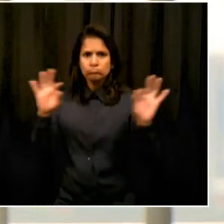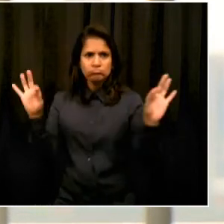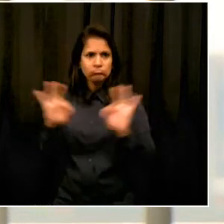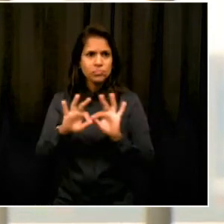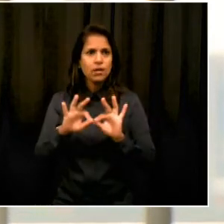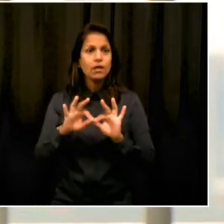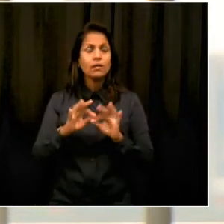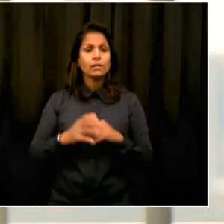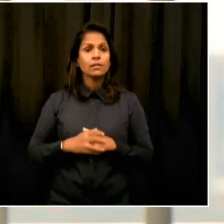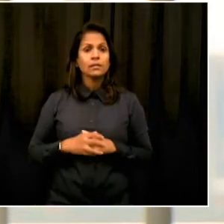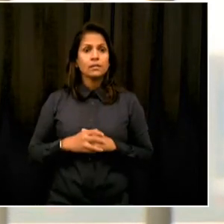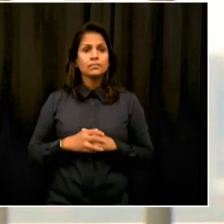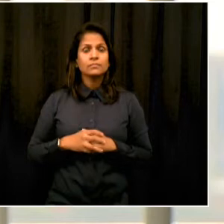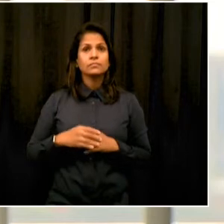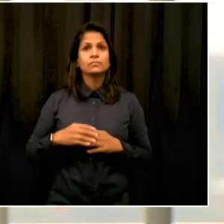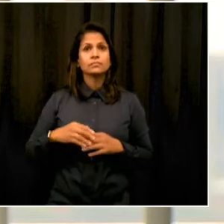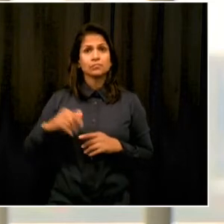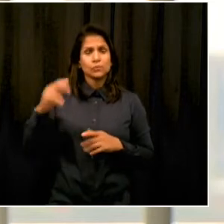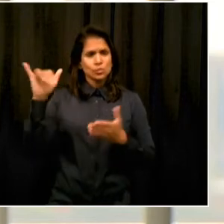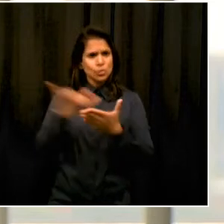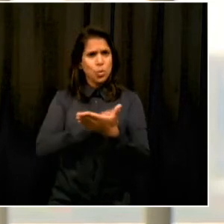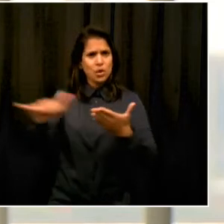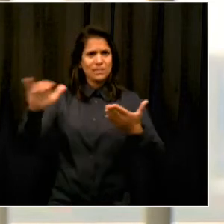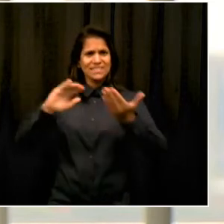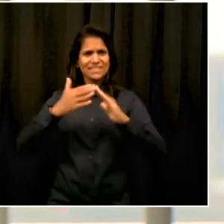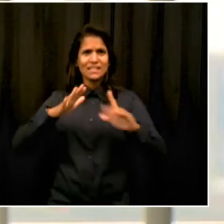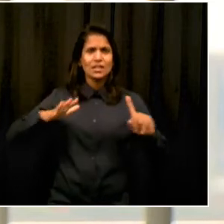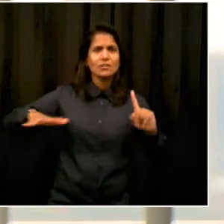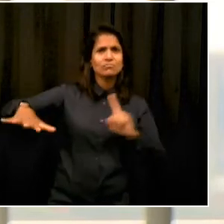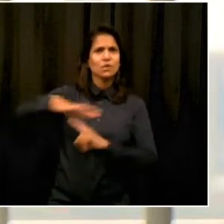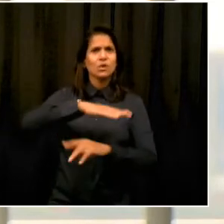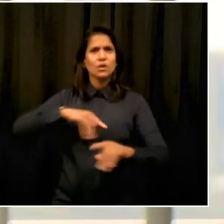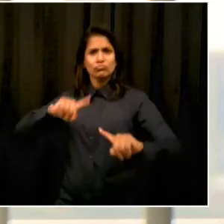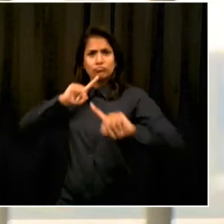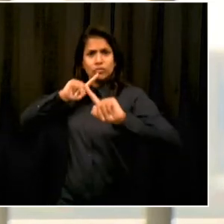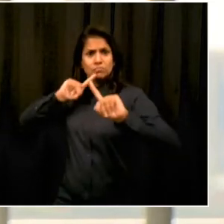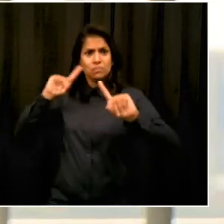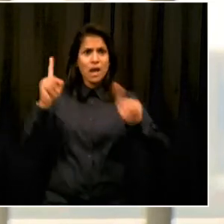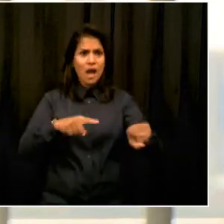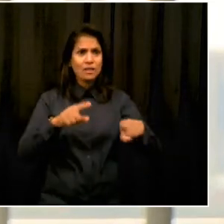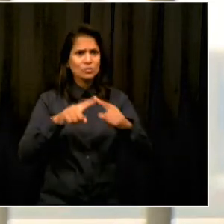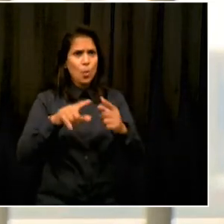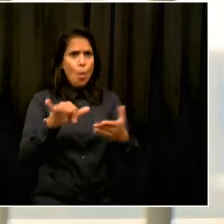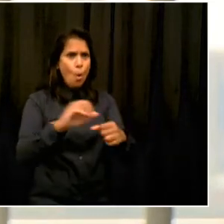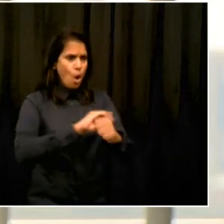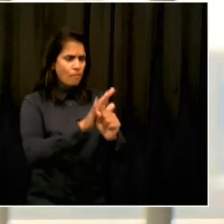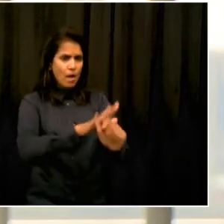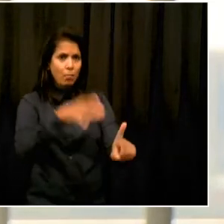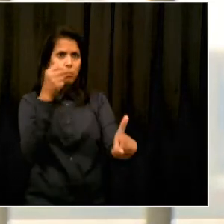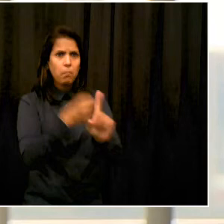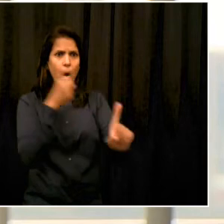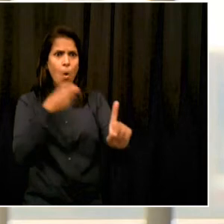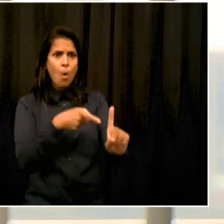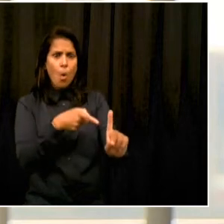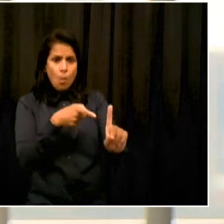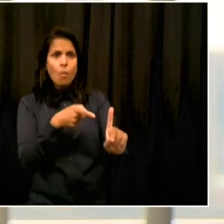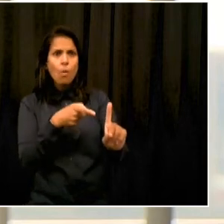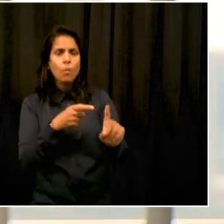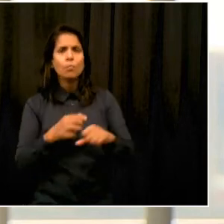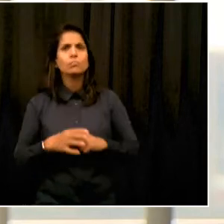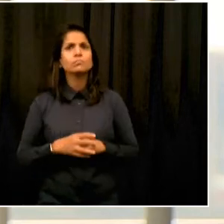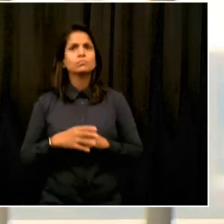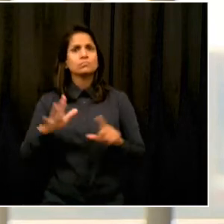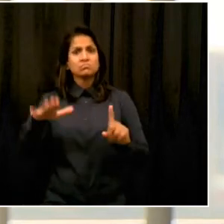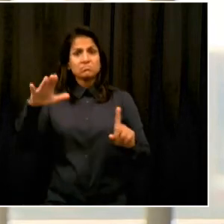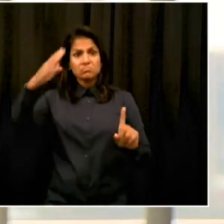response. You know, when reports of the novel coronavirus first emerged, in January. I was far away from